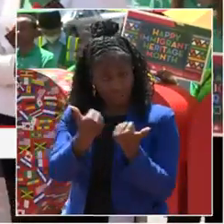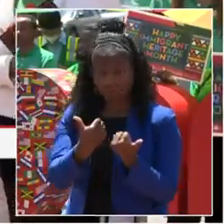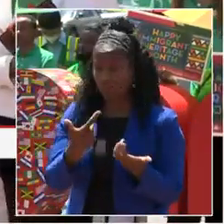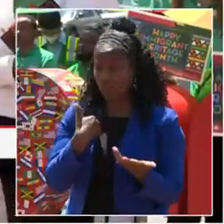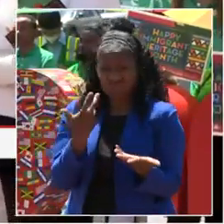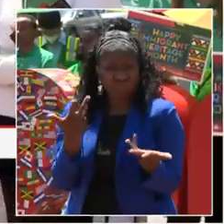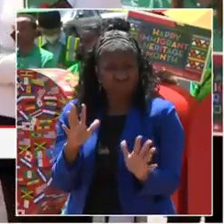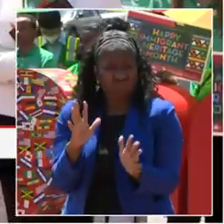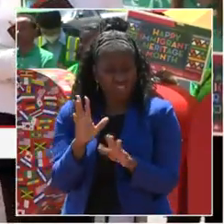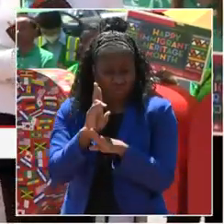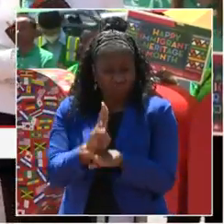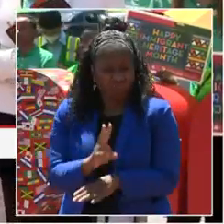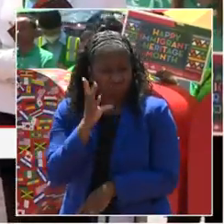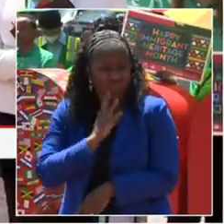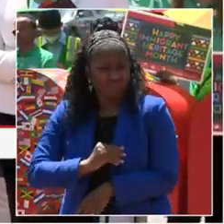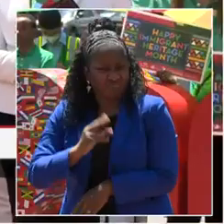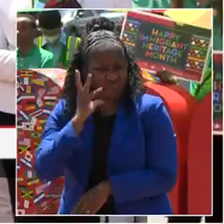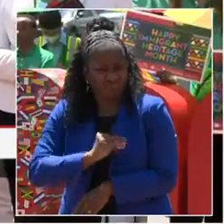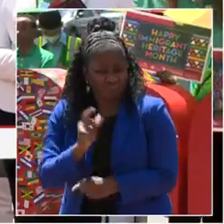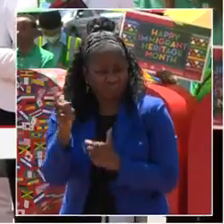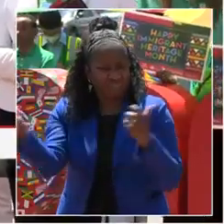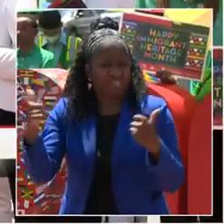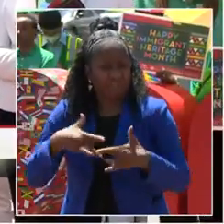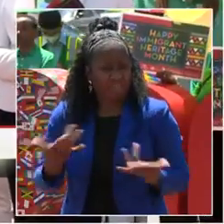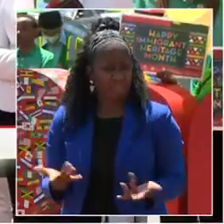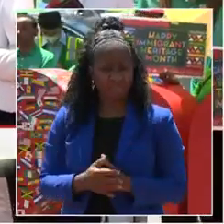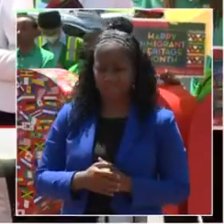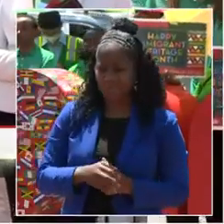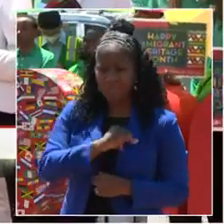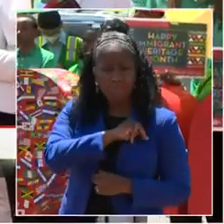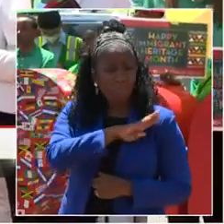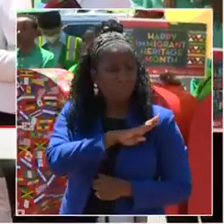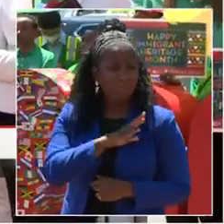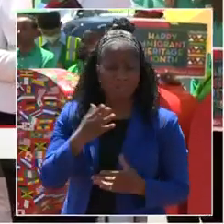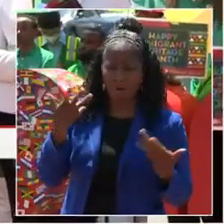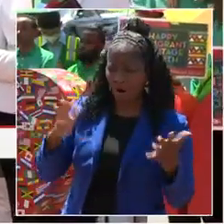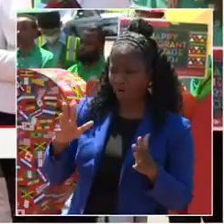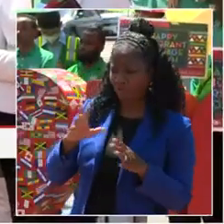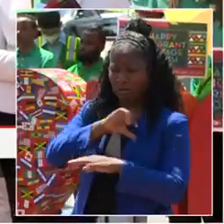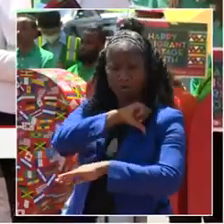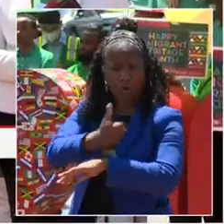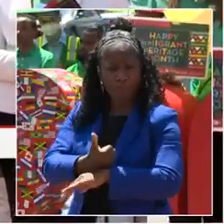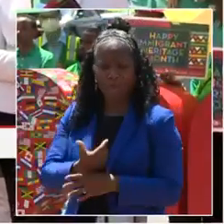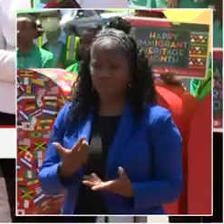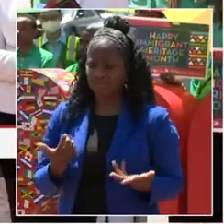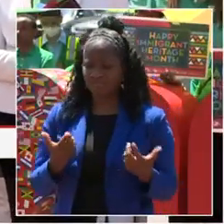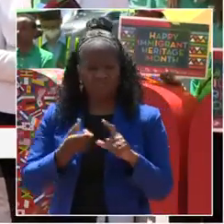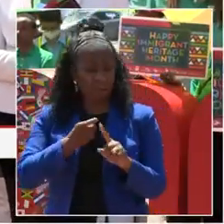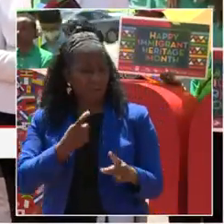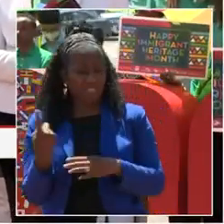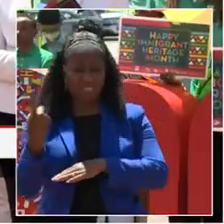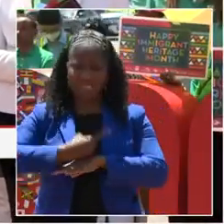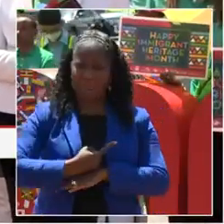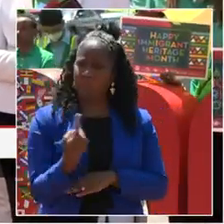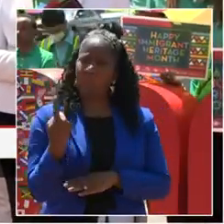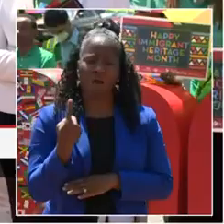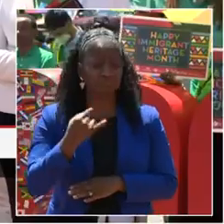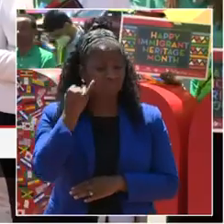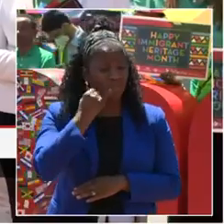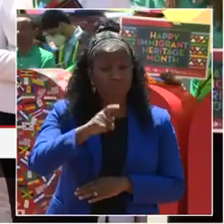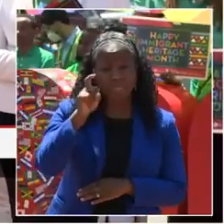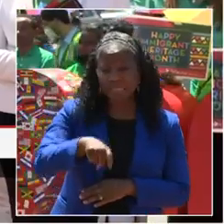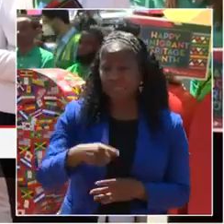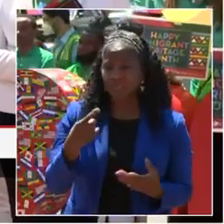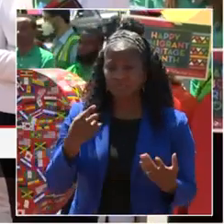to large-scale events. The mayor has authorized, and she has been very firm on this from day one, whatever it is we need to do. If we need to